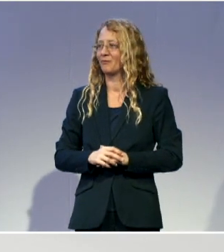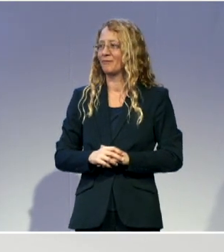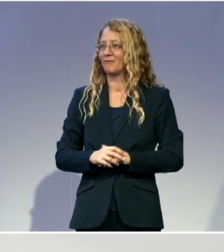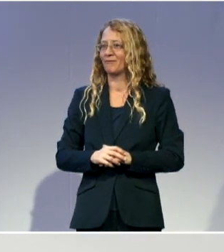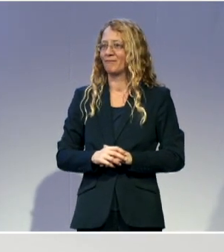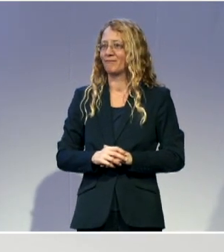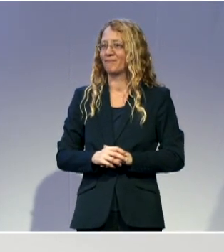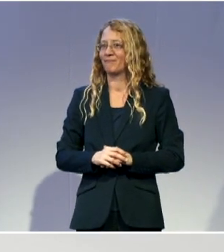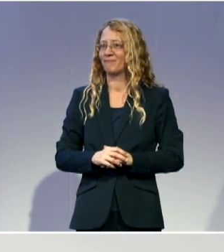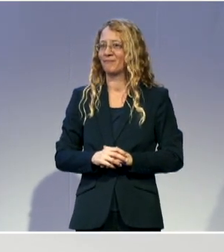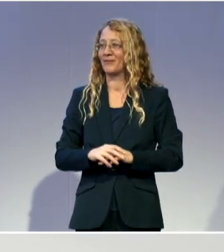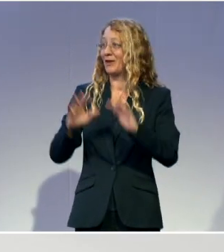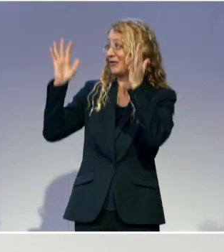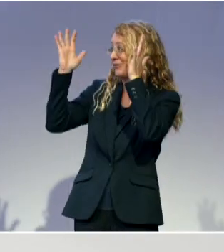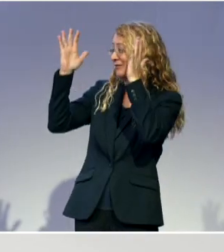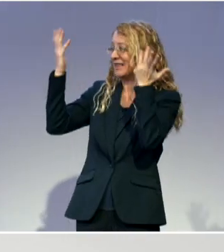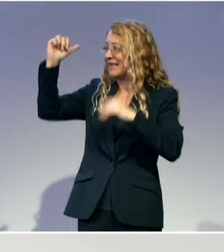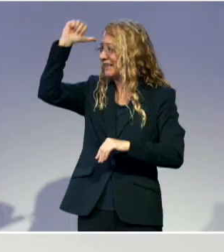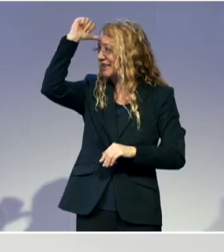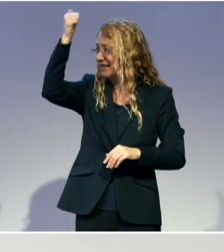Congratulations to Mum's Belief from India.